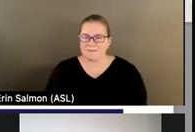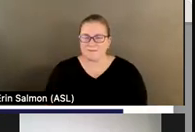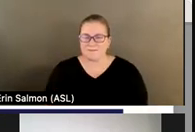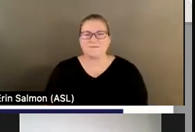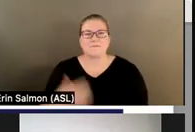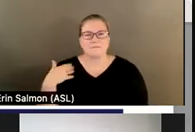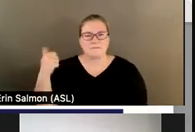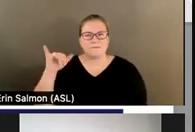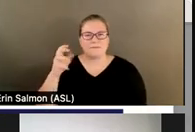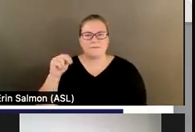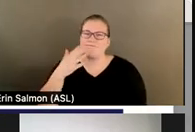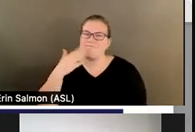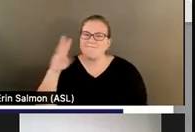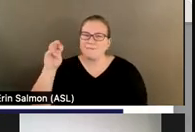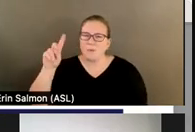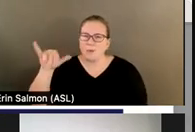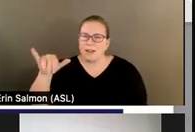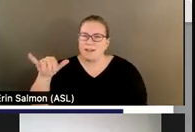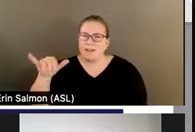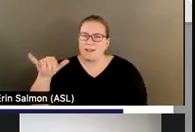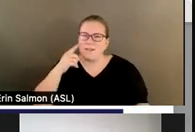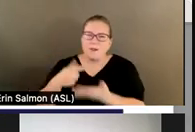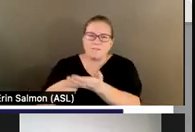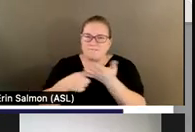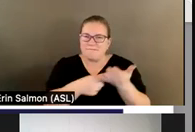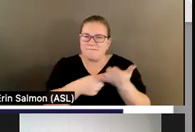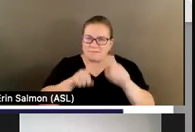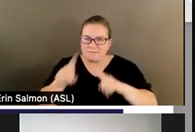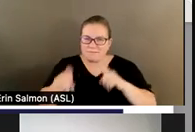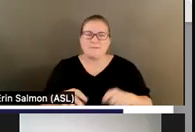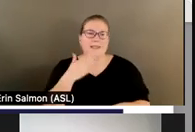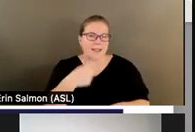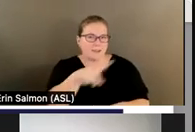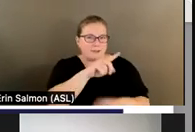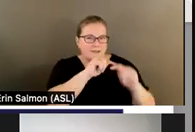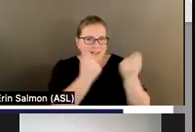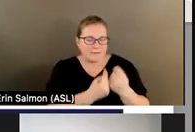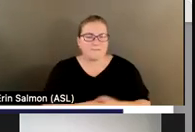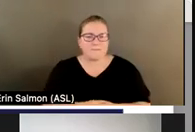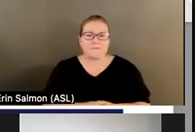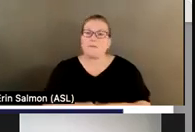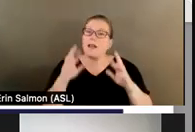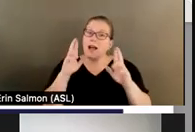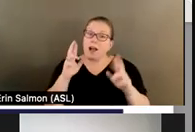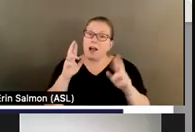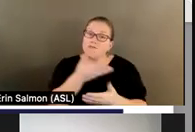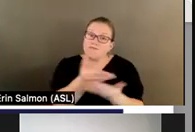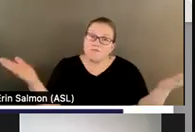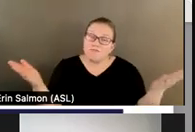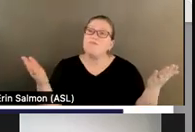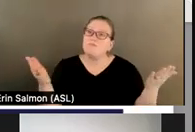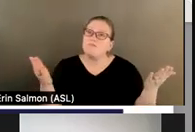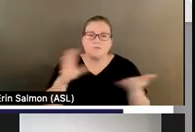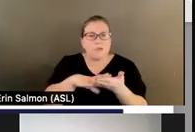Thank you, Wendy. Thank you for fielding those questions, and thank you, team, for providing assistance. I hope that you have found today to be helpful